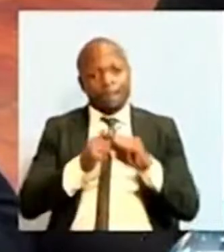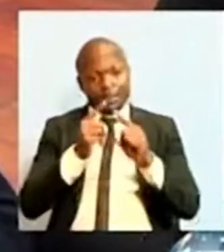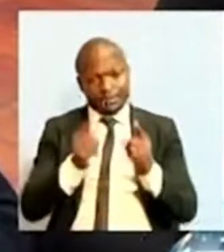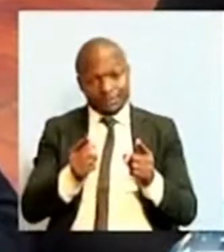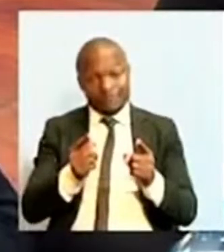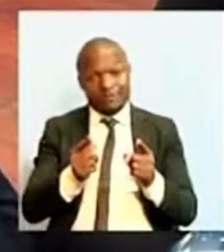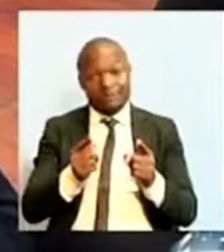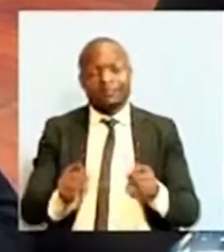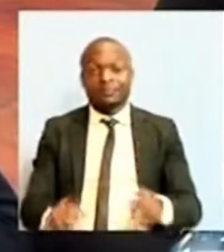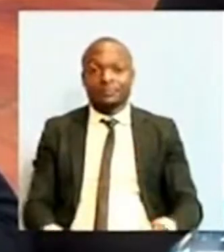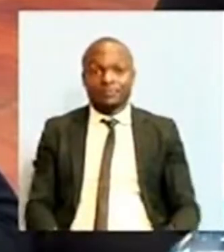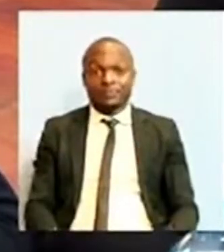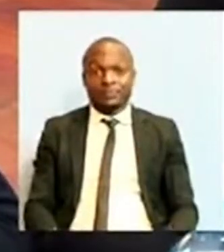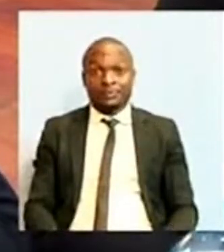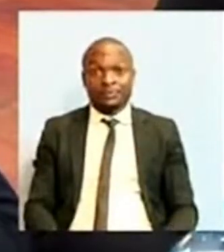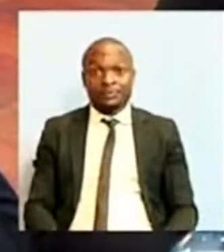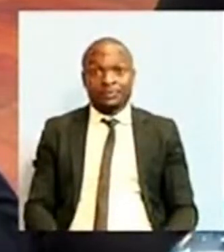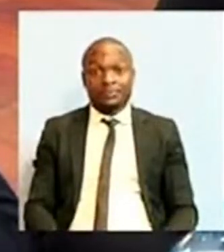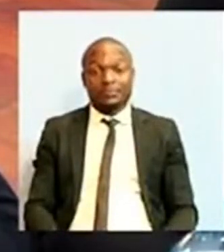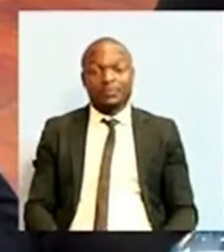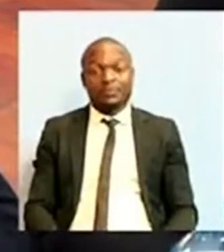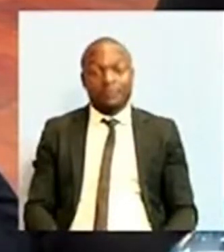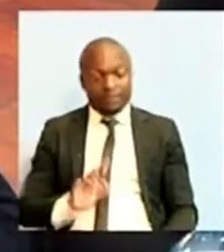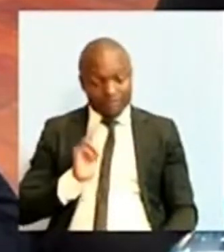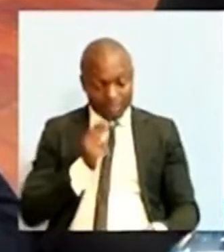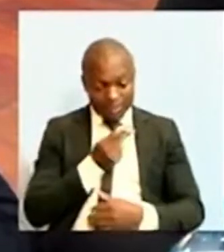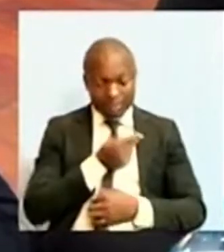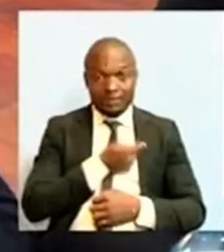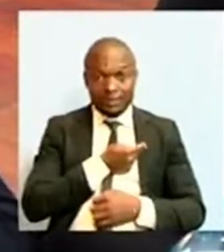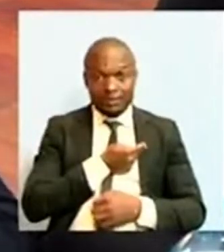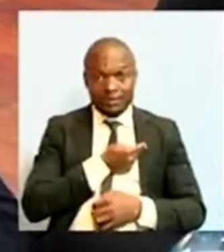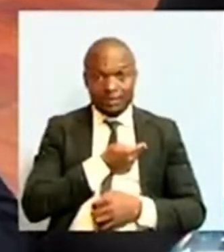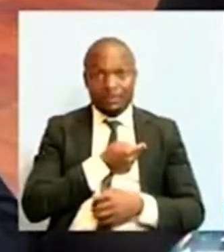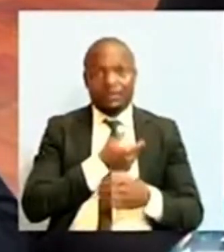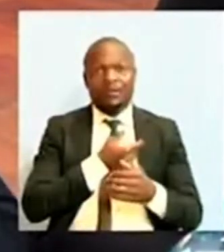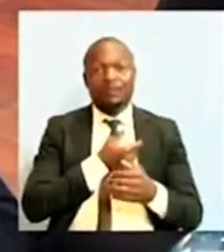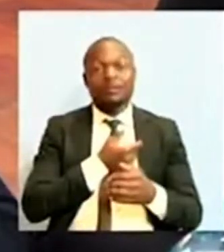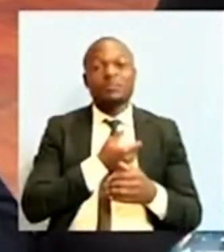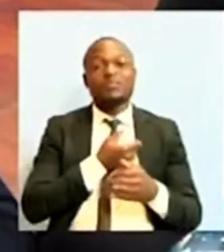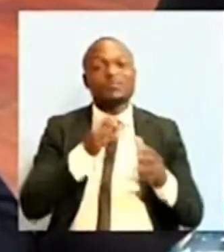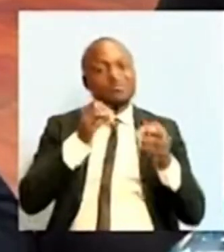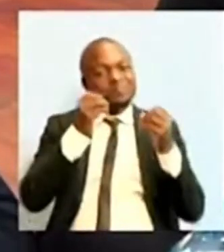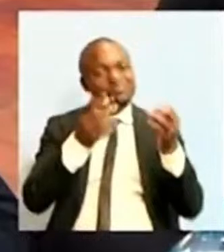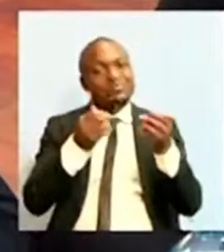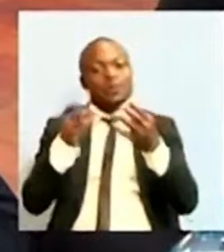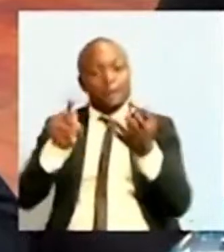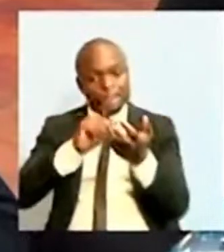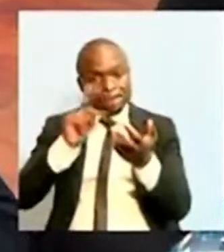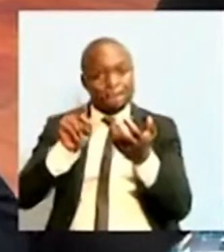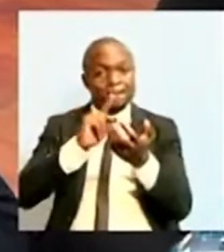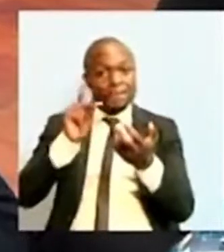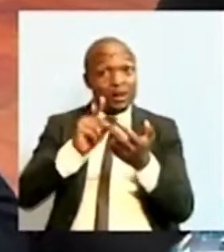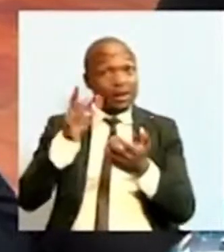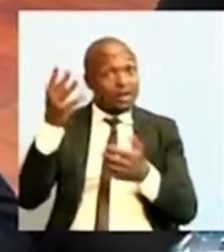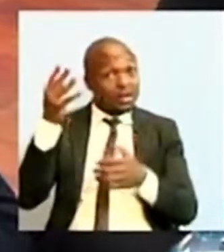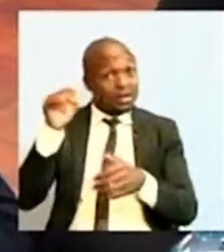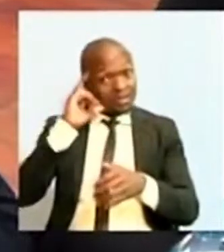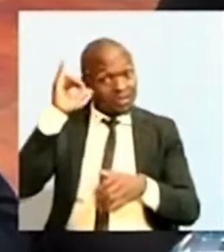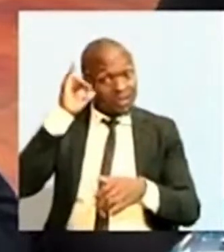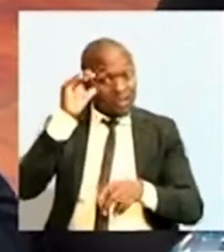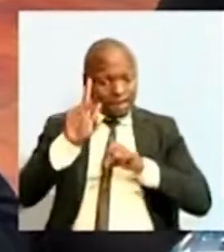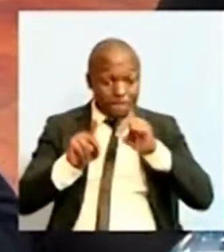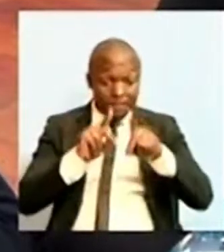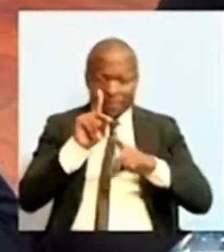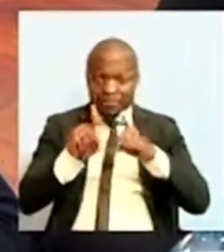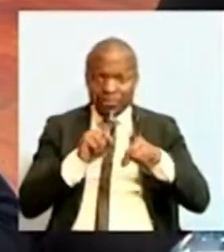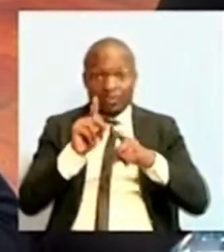However, as a municipality, we've actually we had a lot of priorities. I think probably back yes to the people in terms